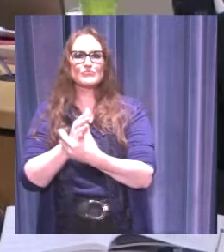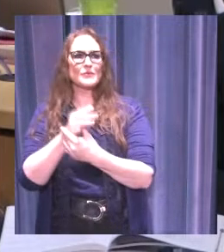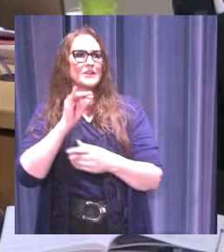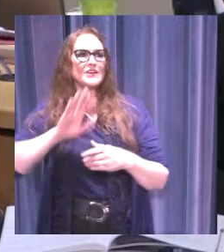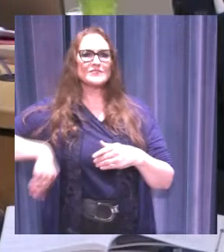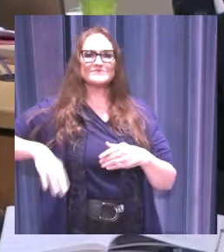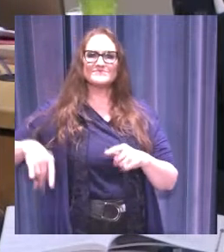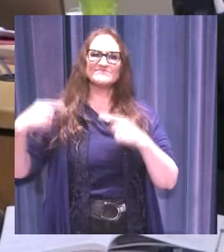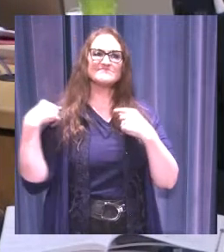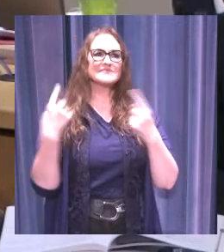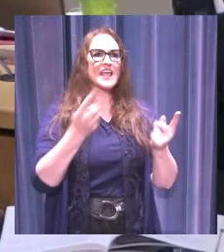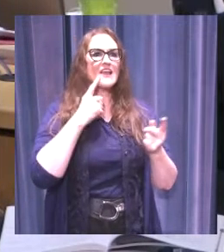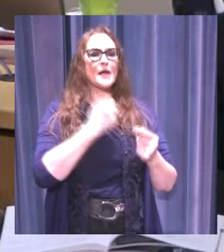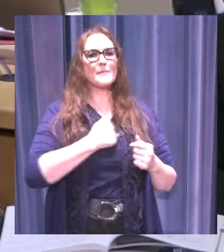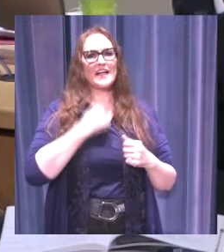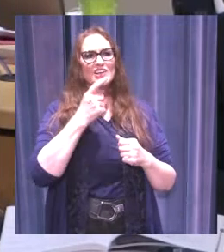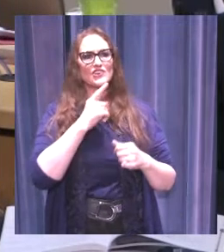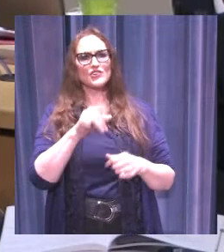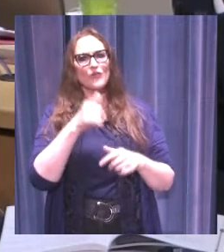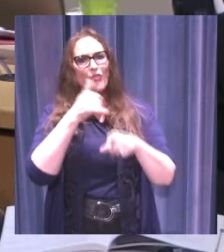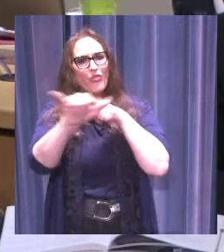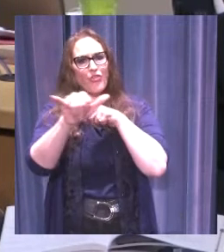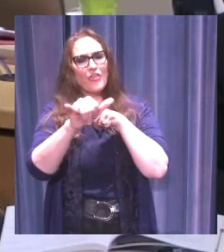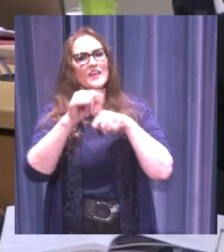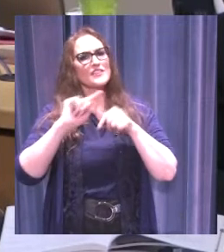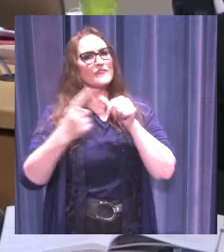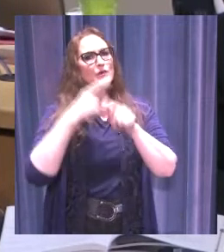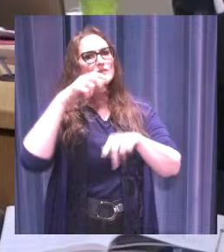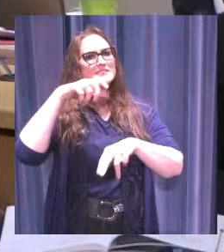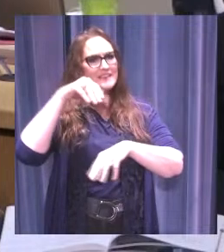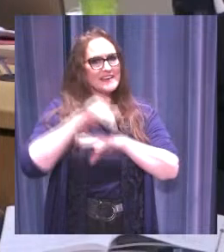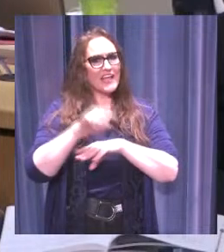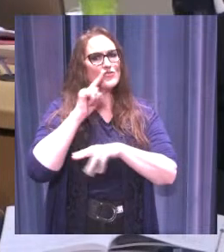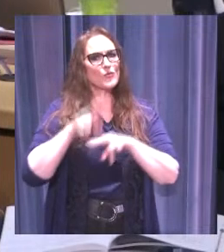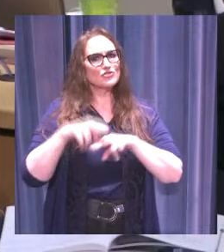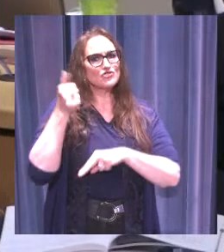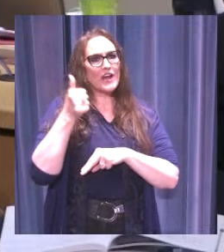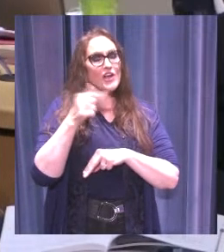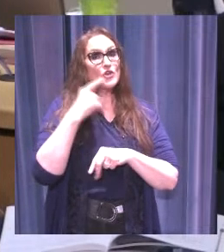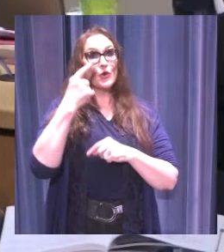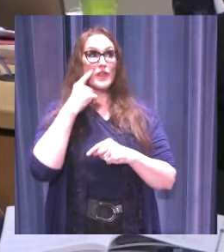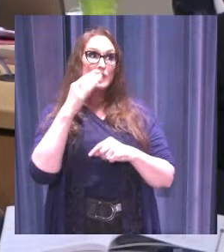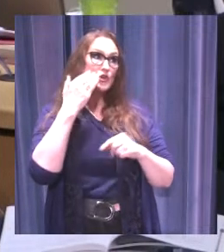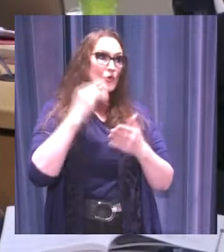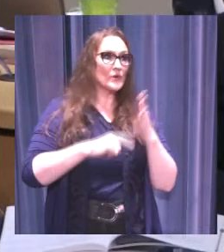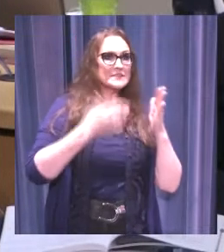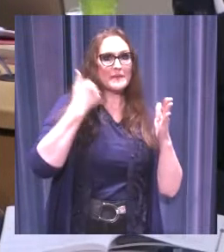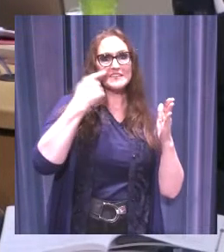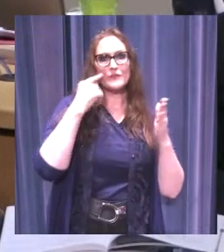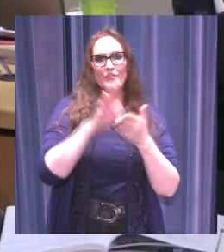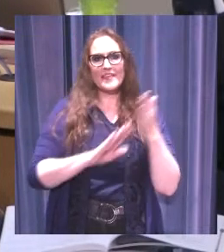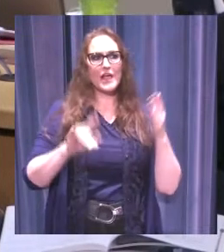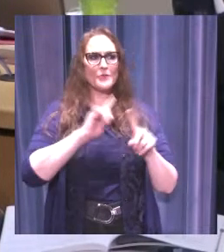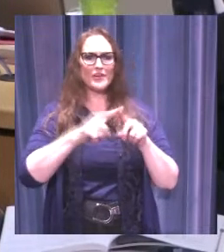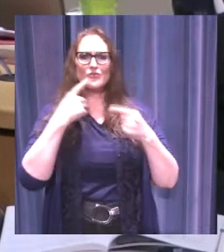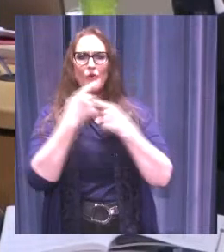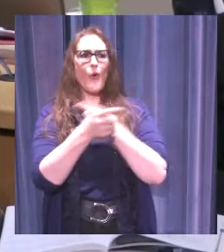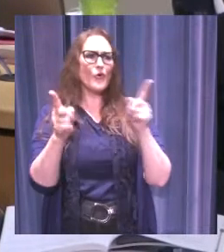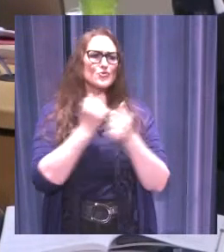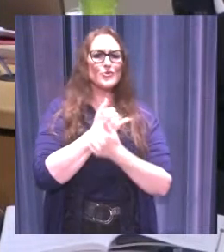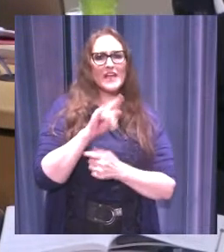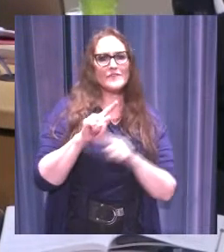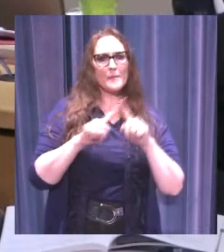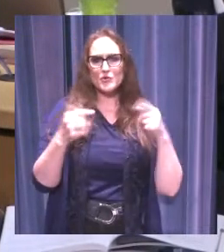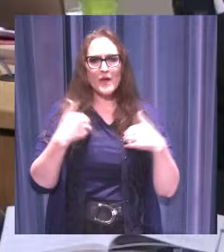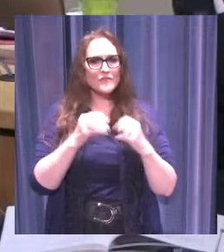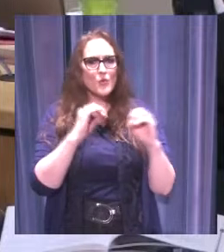vulgar language on the first night you were chair. You think you know what's best for the college, and you claim to love it, but